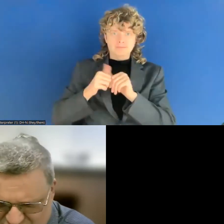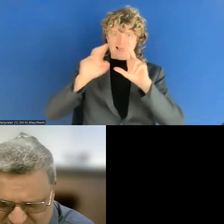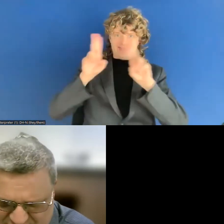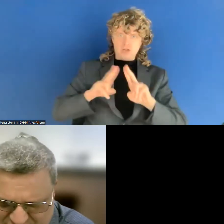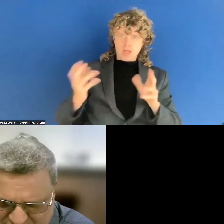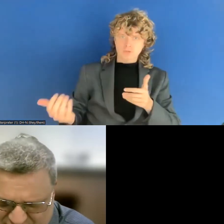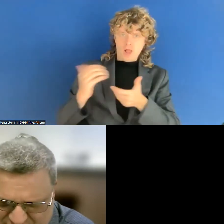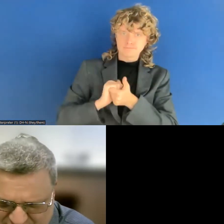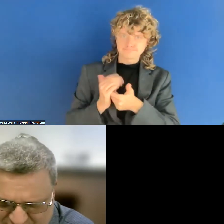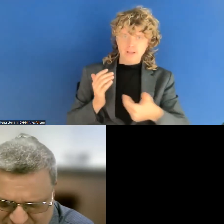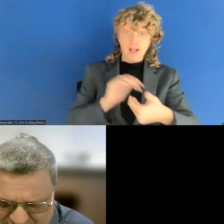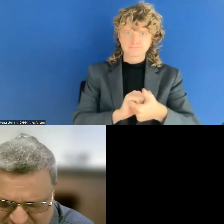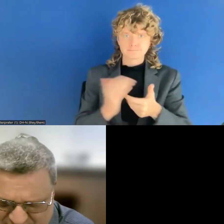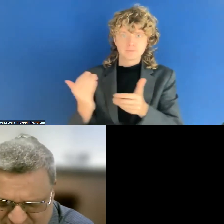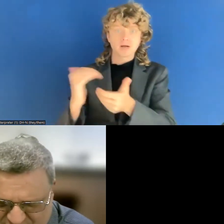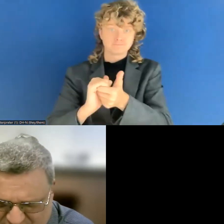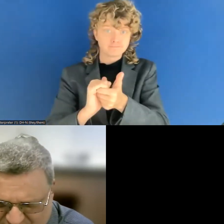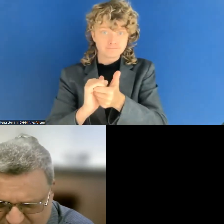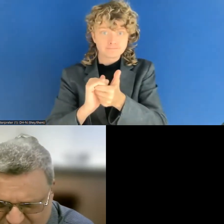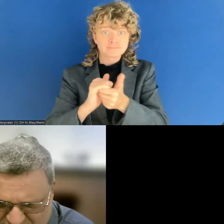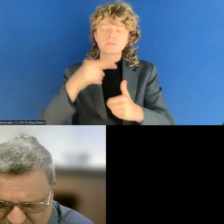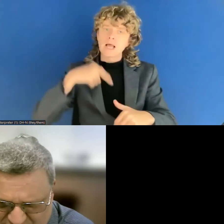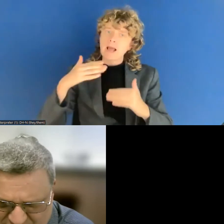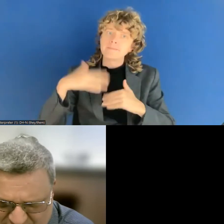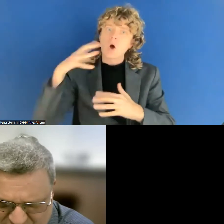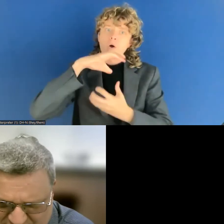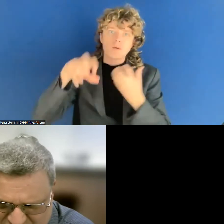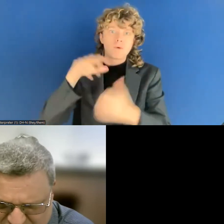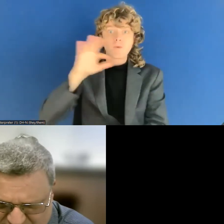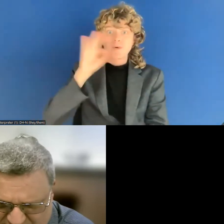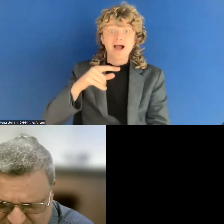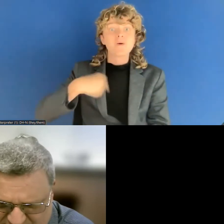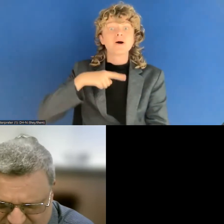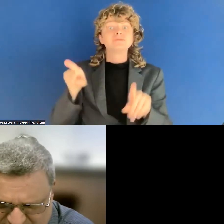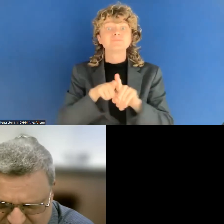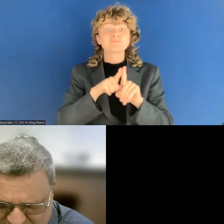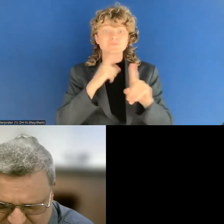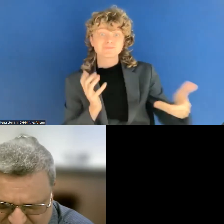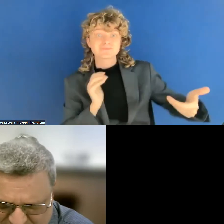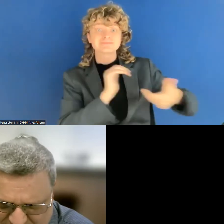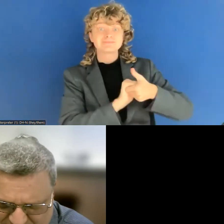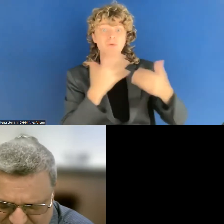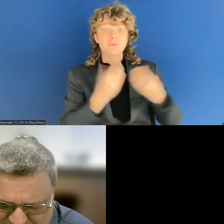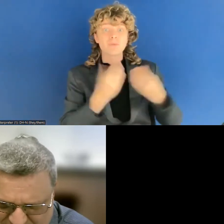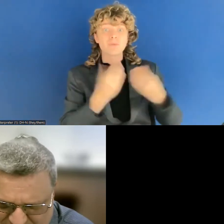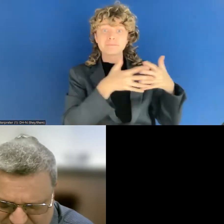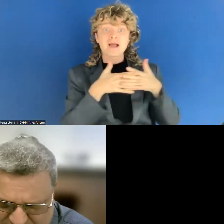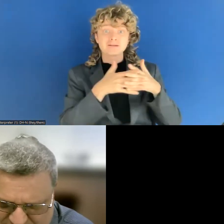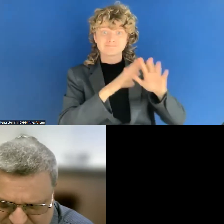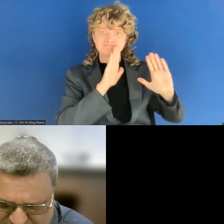also seek for the alignment with the US-American regulation on accessibility.